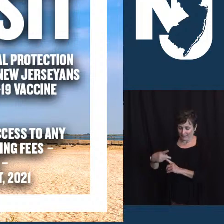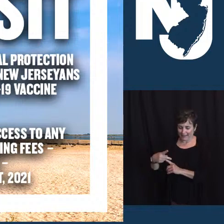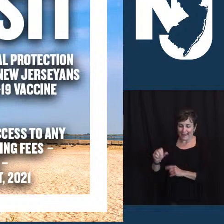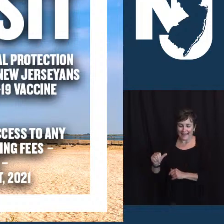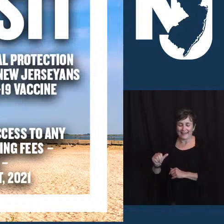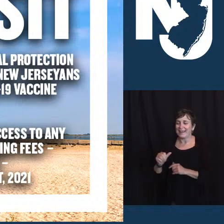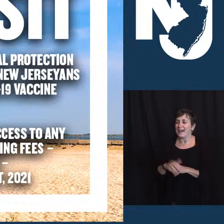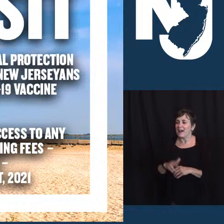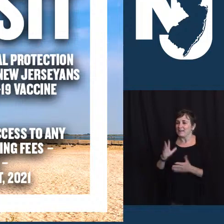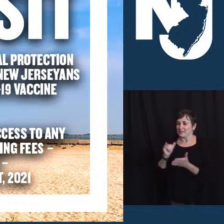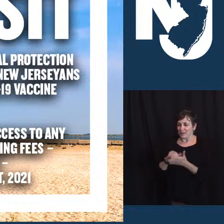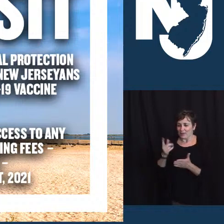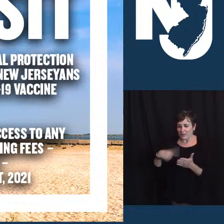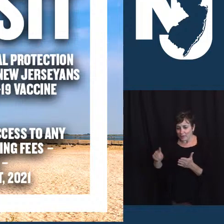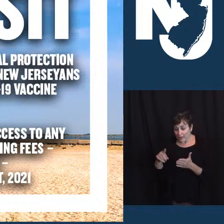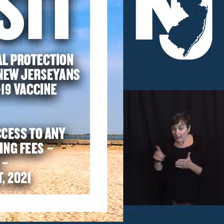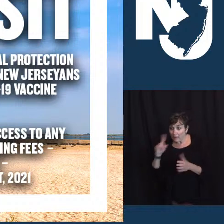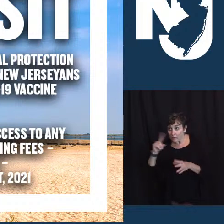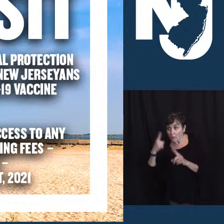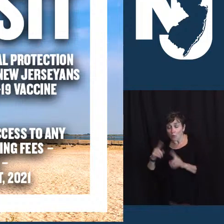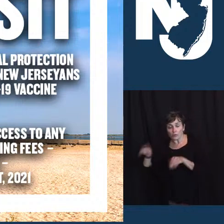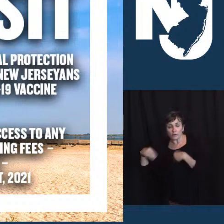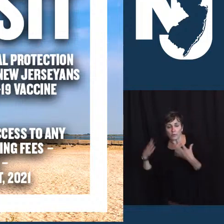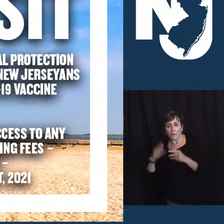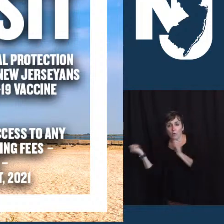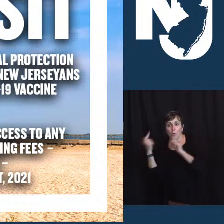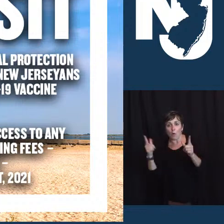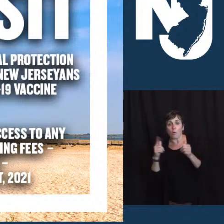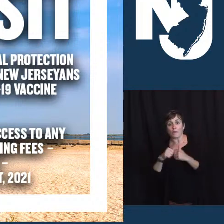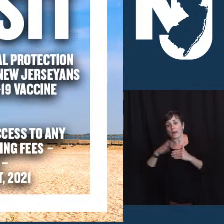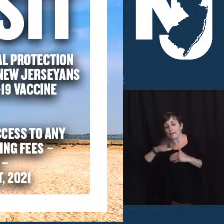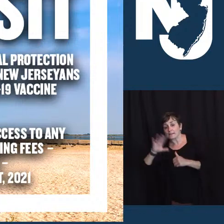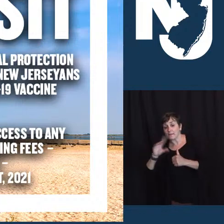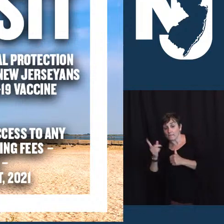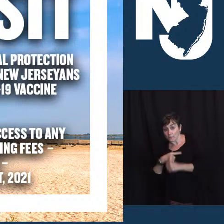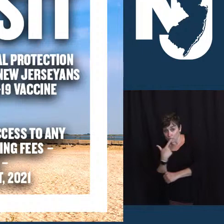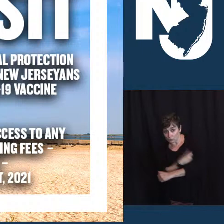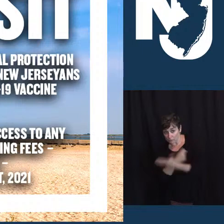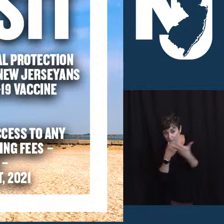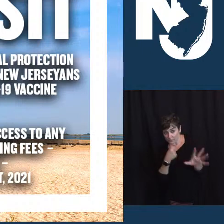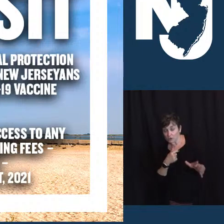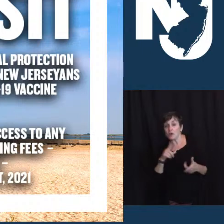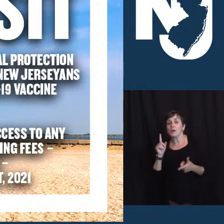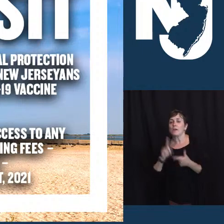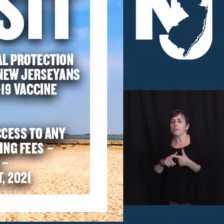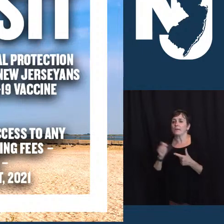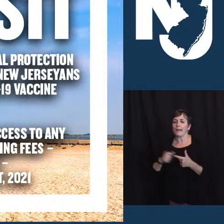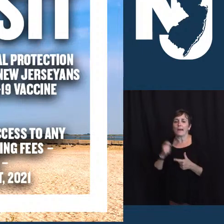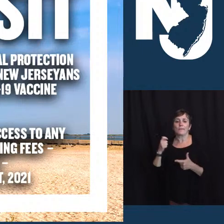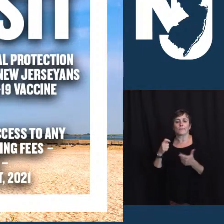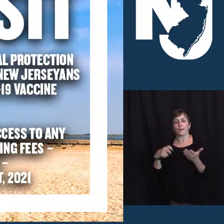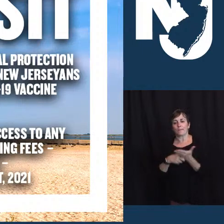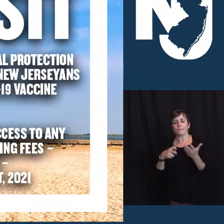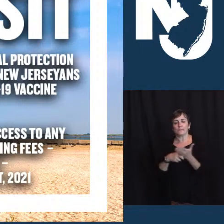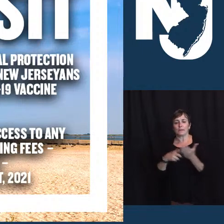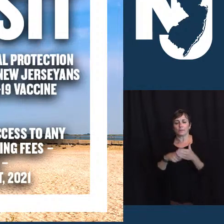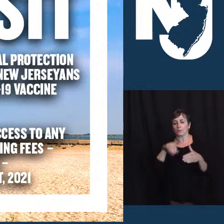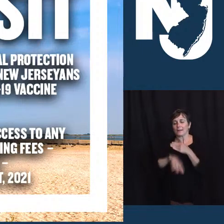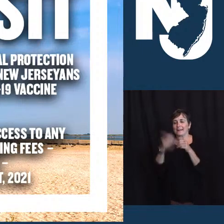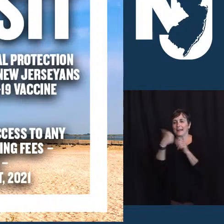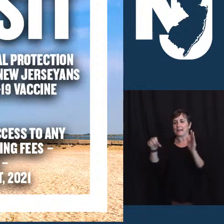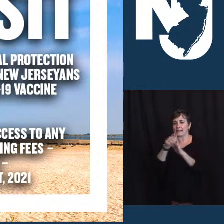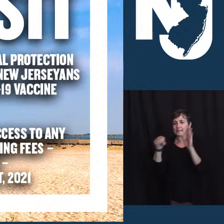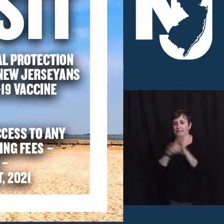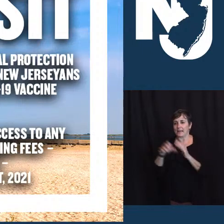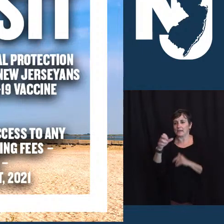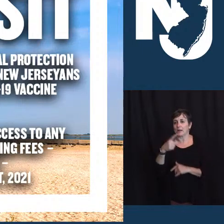is providing everyone with at least their first dose a season pass for free admission to any state park for the remainder of the